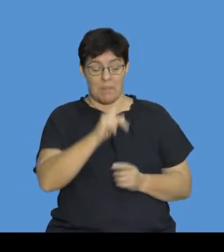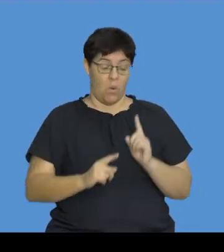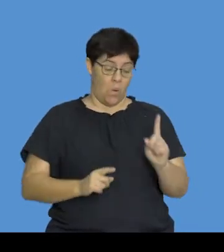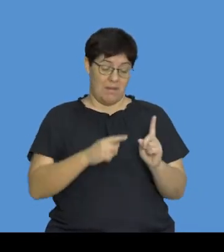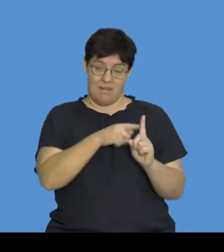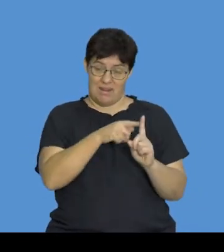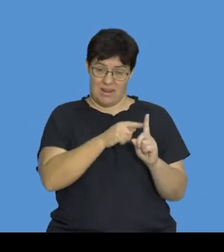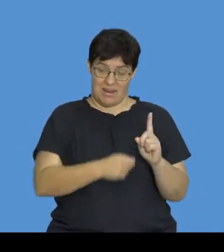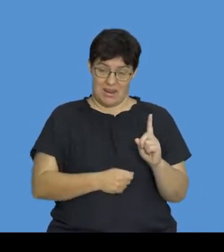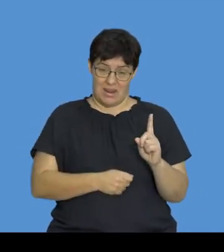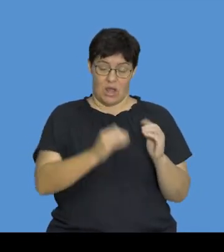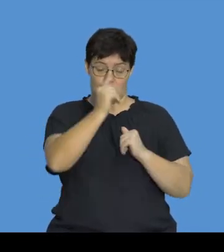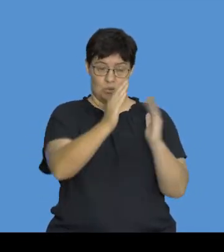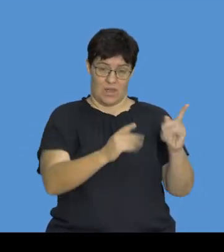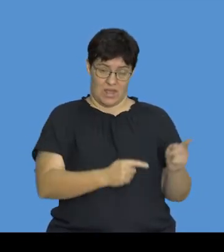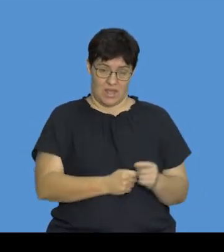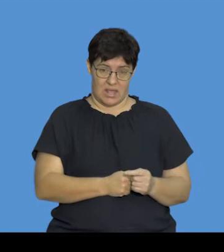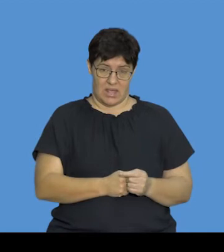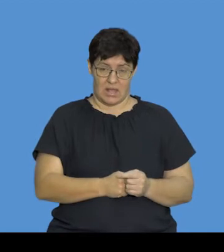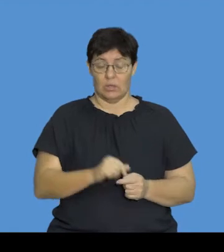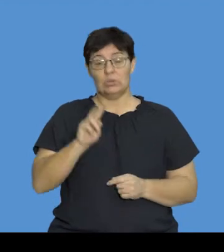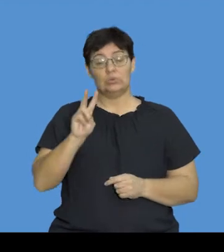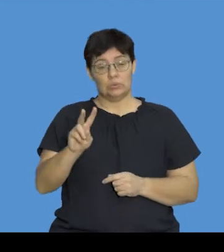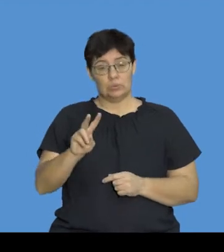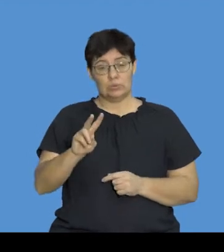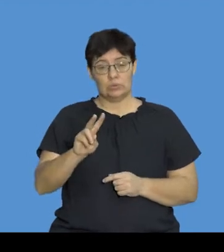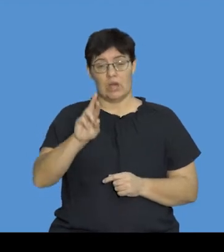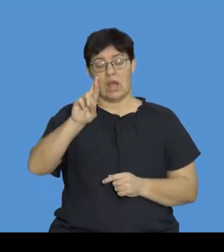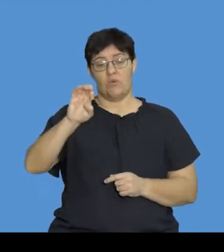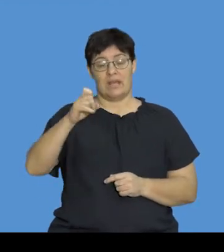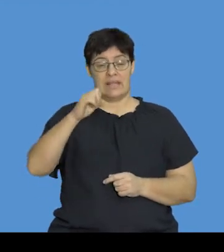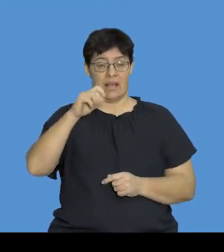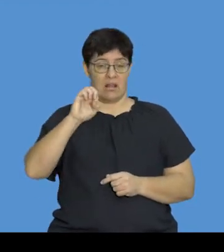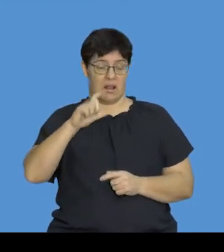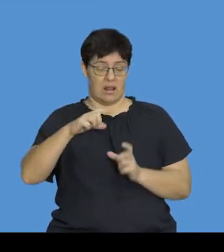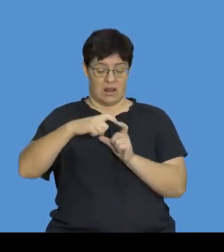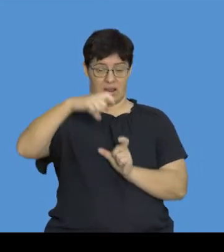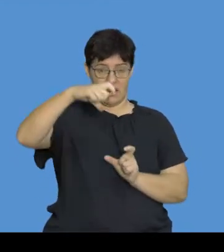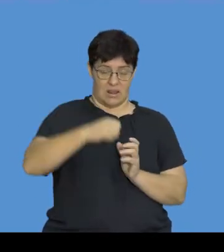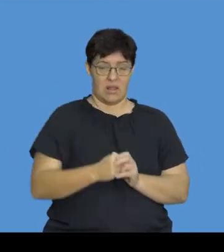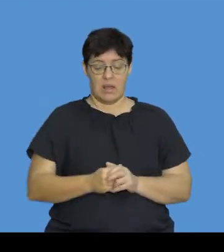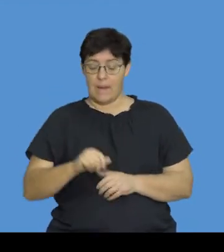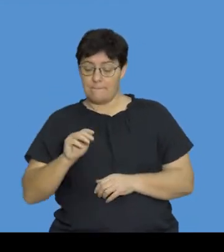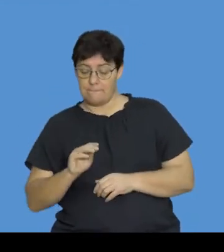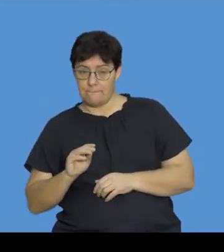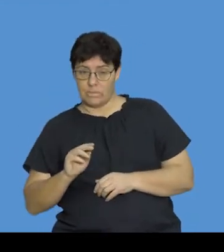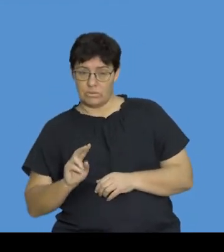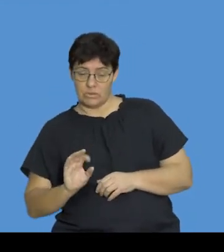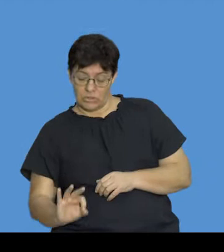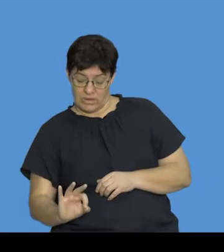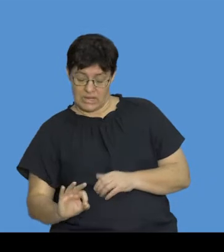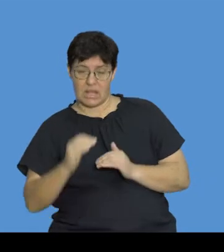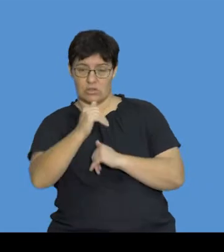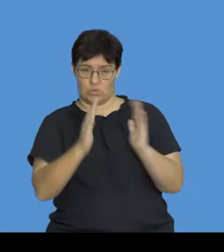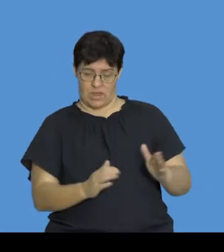1 is a square. Shape 2 is a rectangle. Shape 3 is a square, and shape